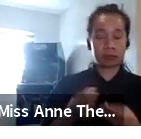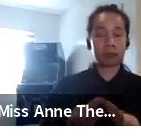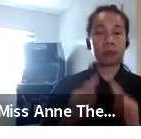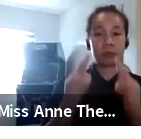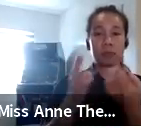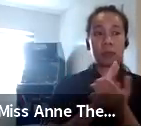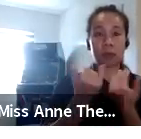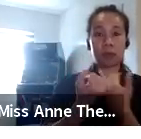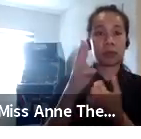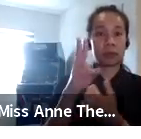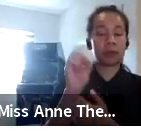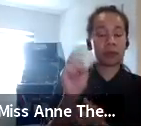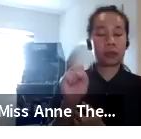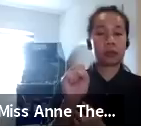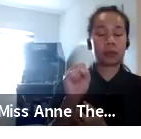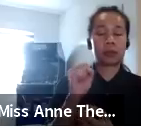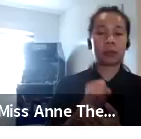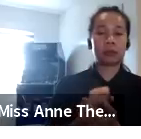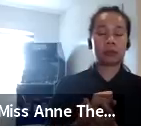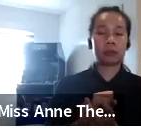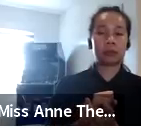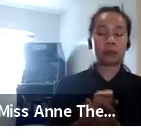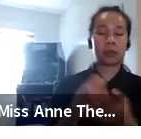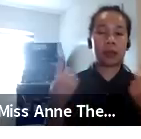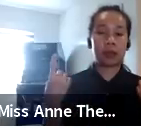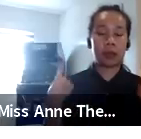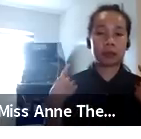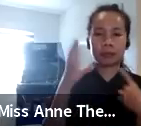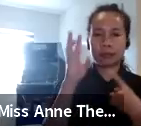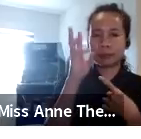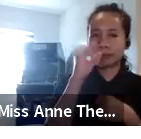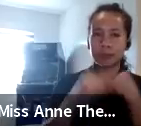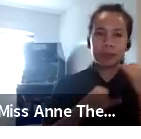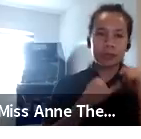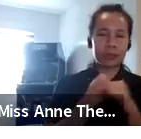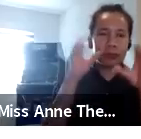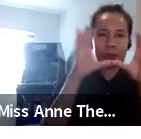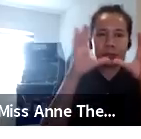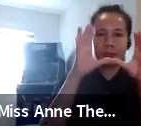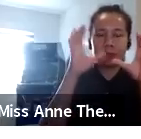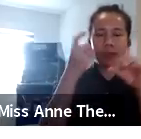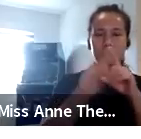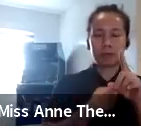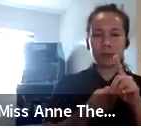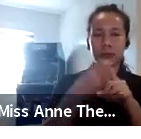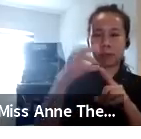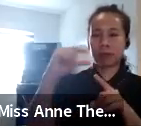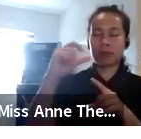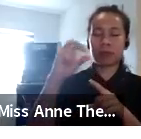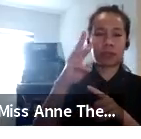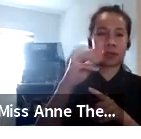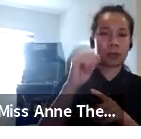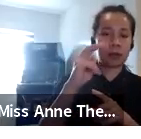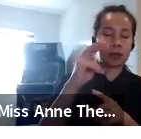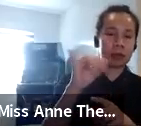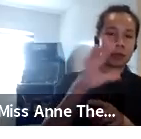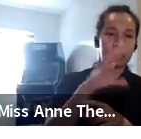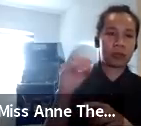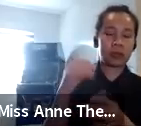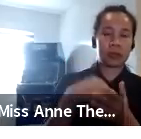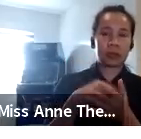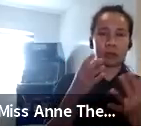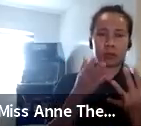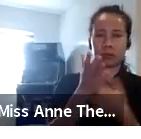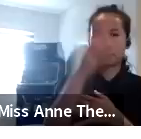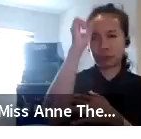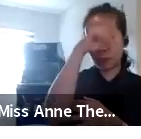university. I had these 6 international certifications from Germany, and it was through scholarship